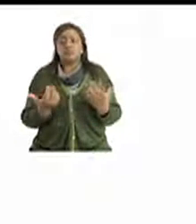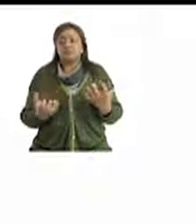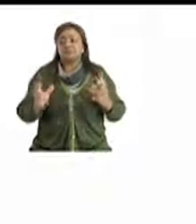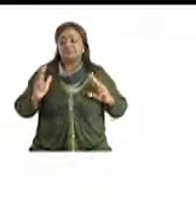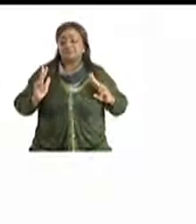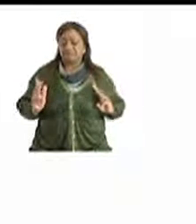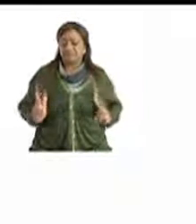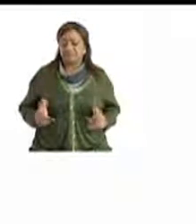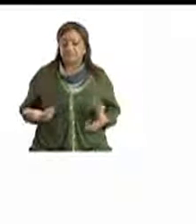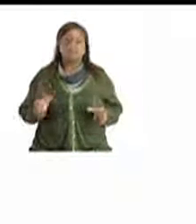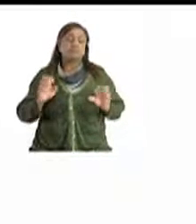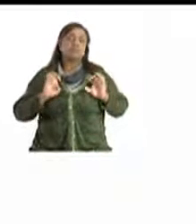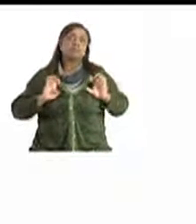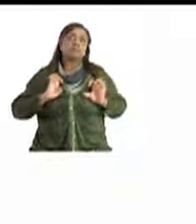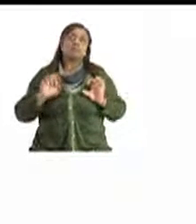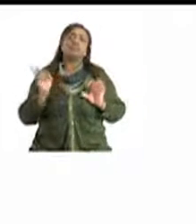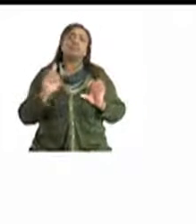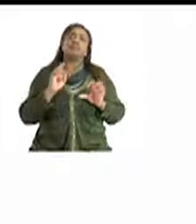or emotional.